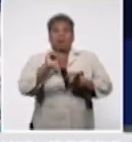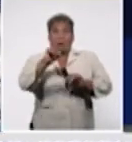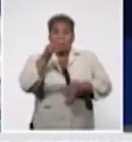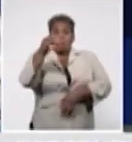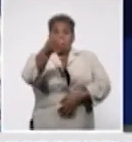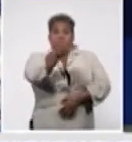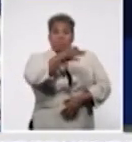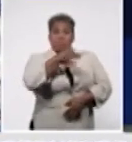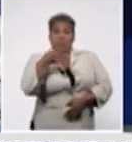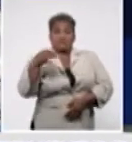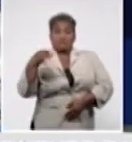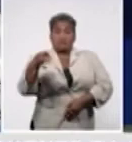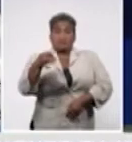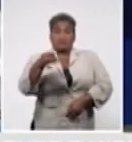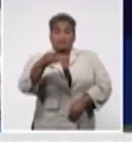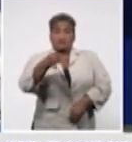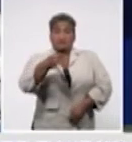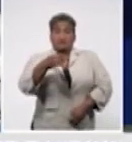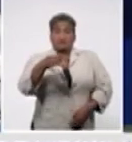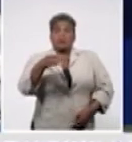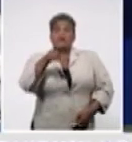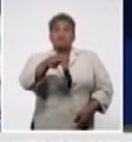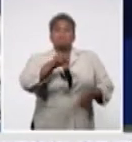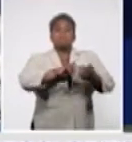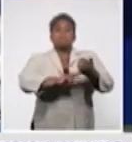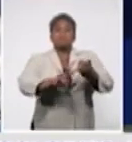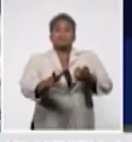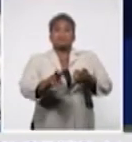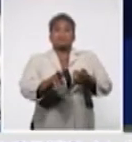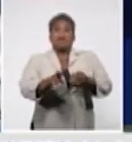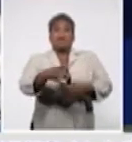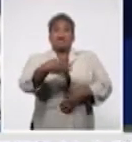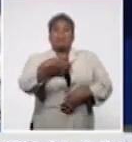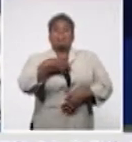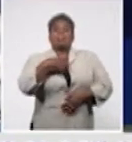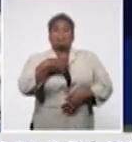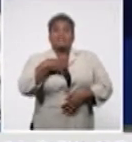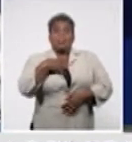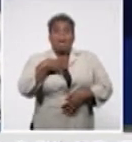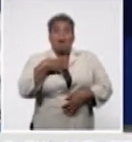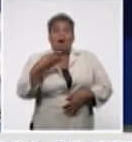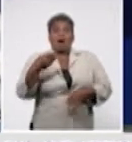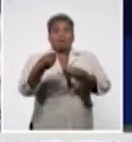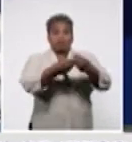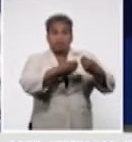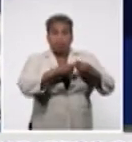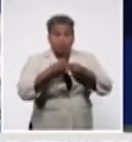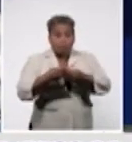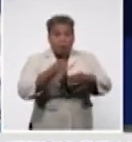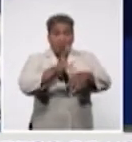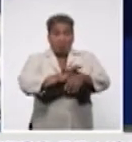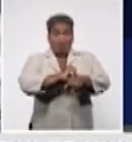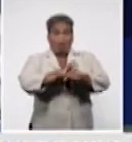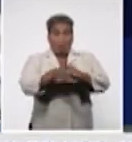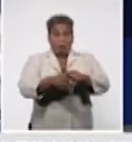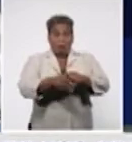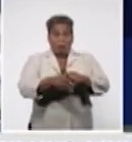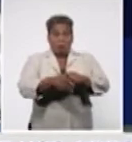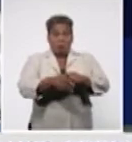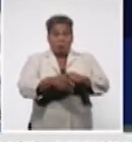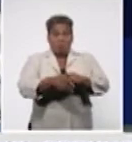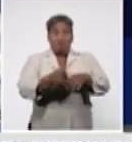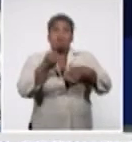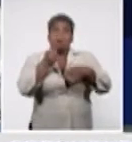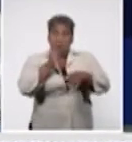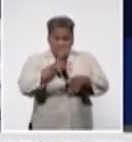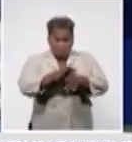disease, wishing you great success in this new academic year. Unfortunately, we start the day by reporting the